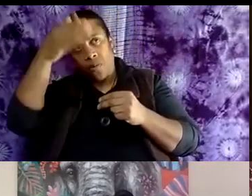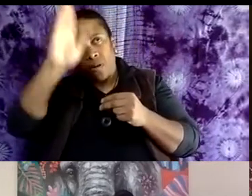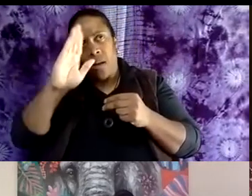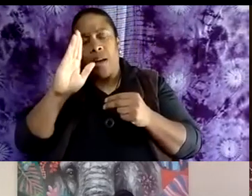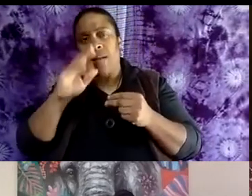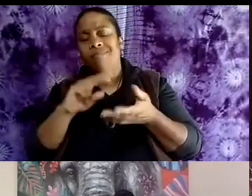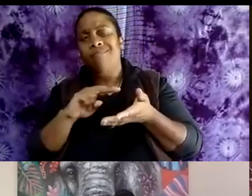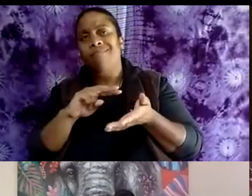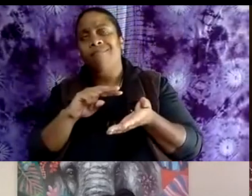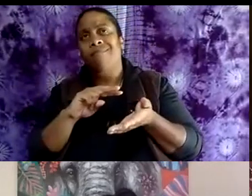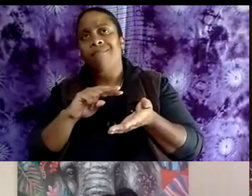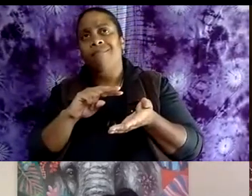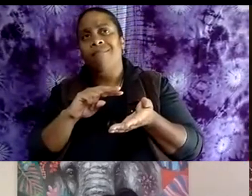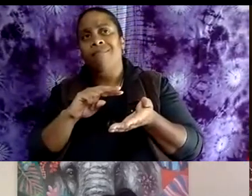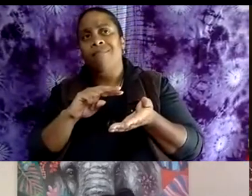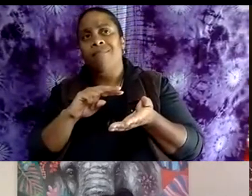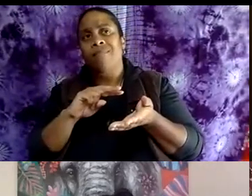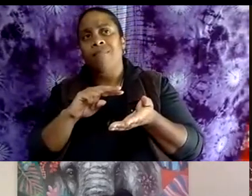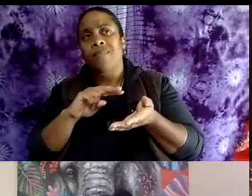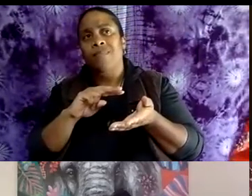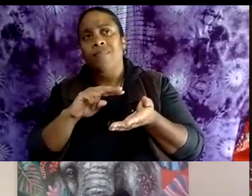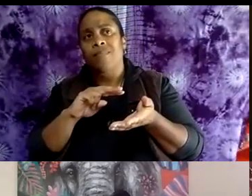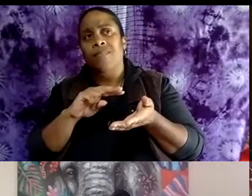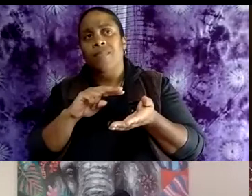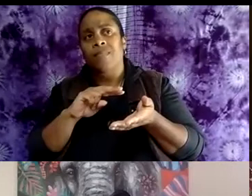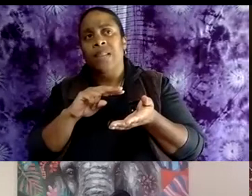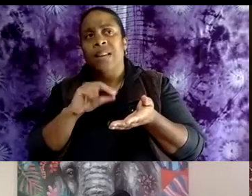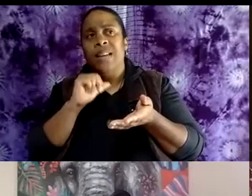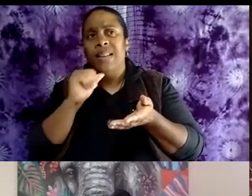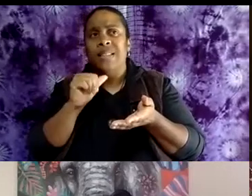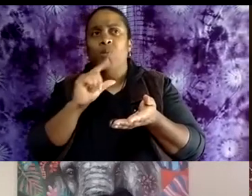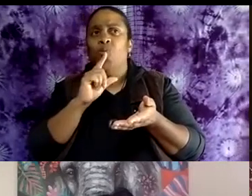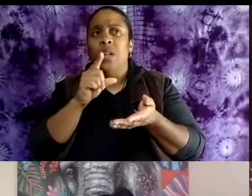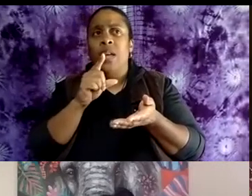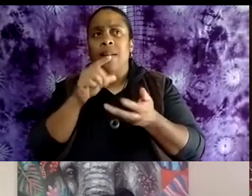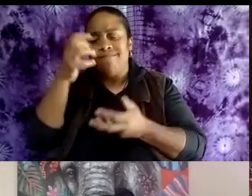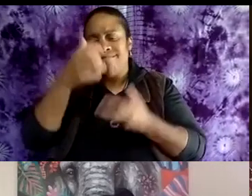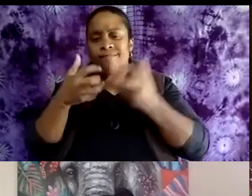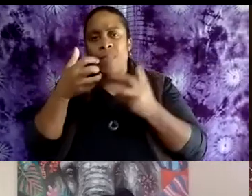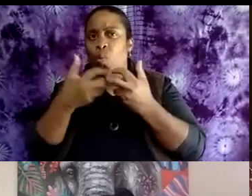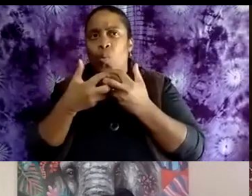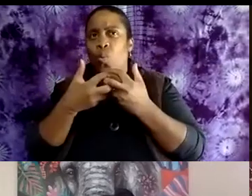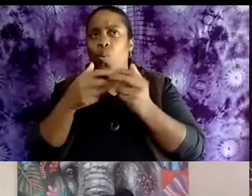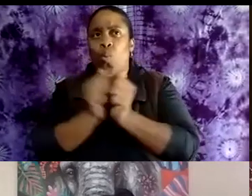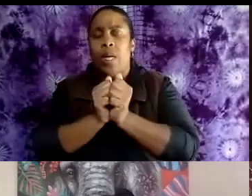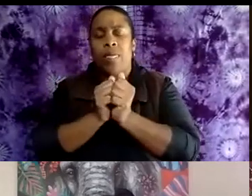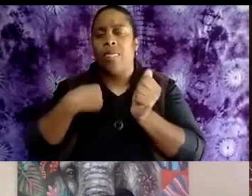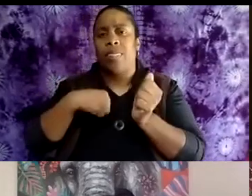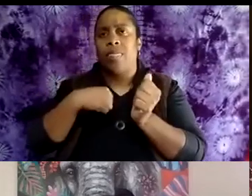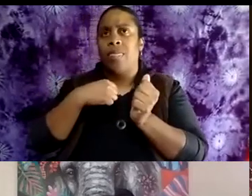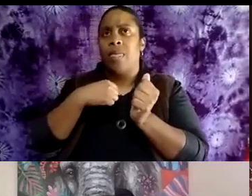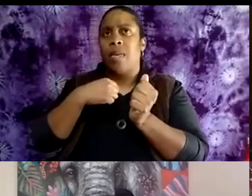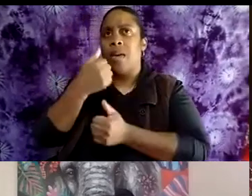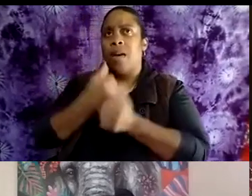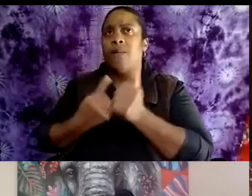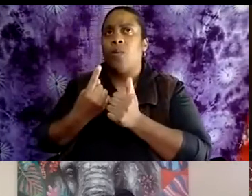not, doesn't engender that. Let's put it that way, doesn't engender that sweetness. And so